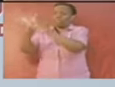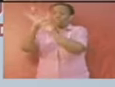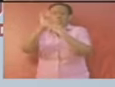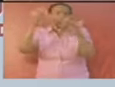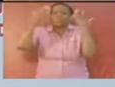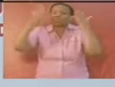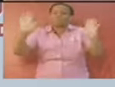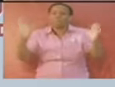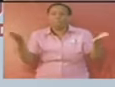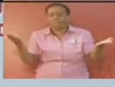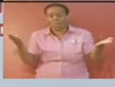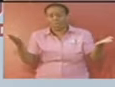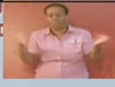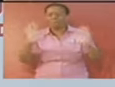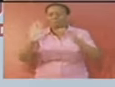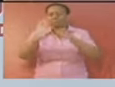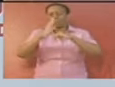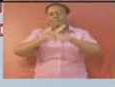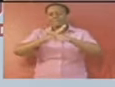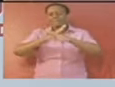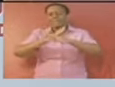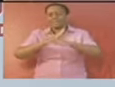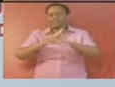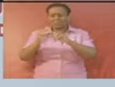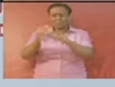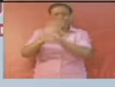of socioeconomic class,